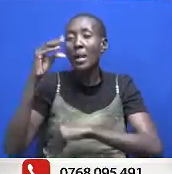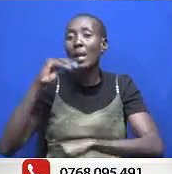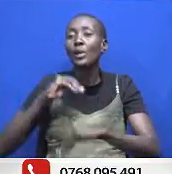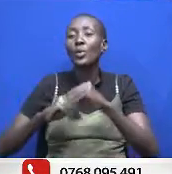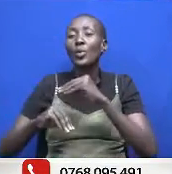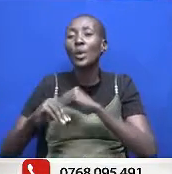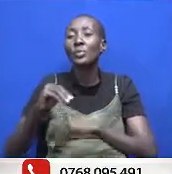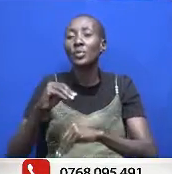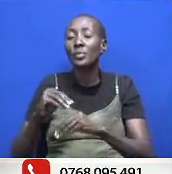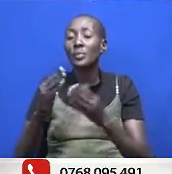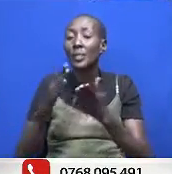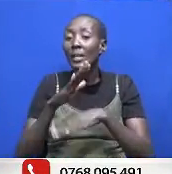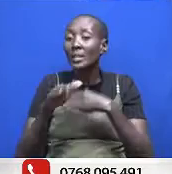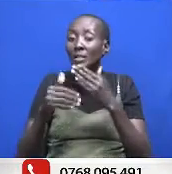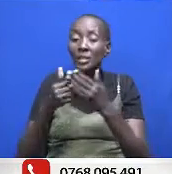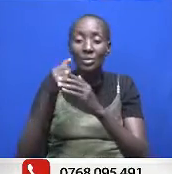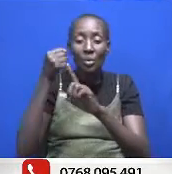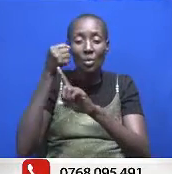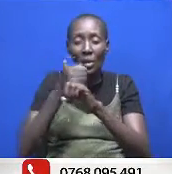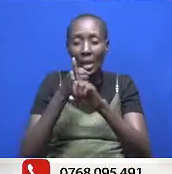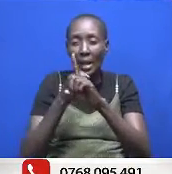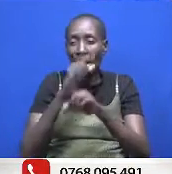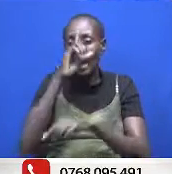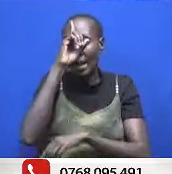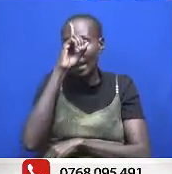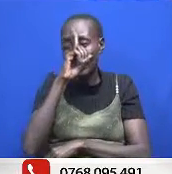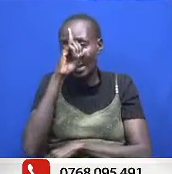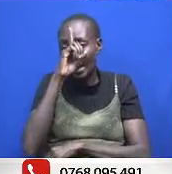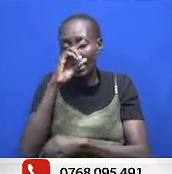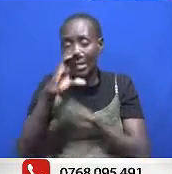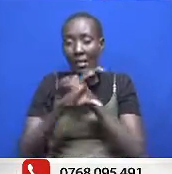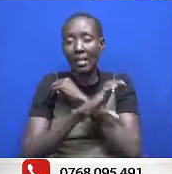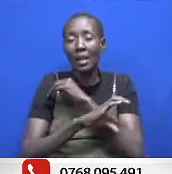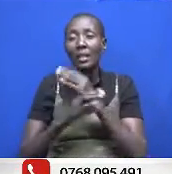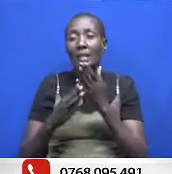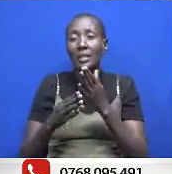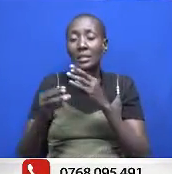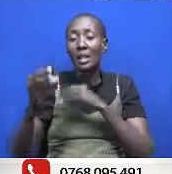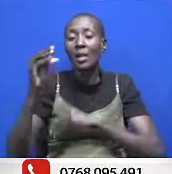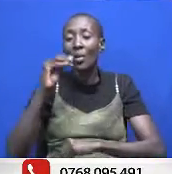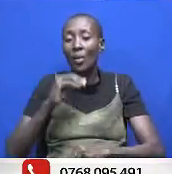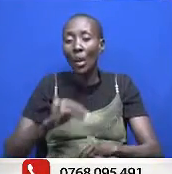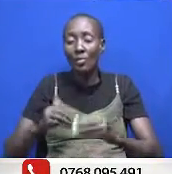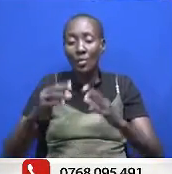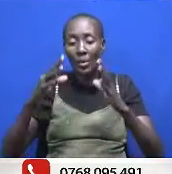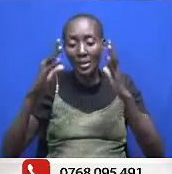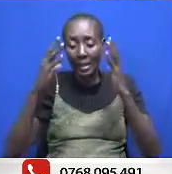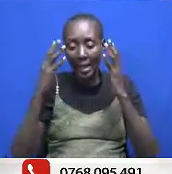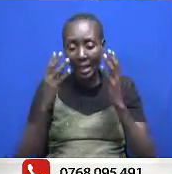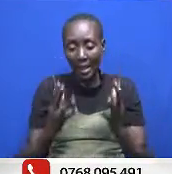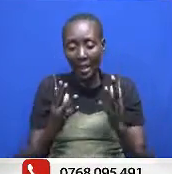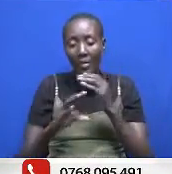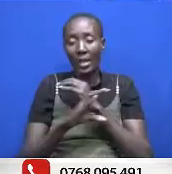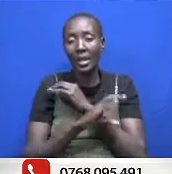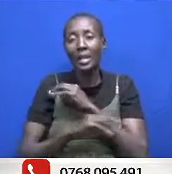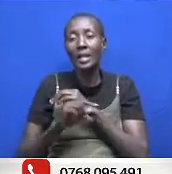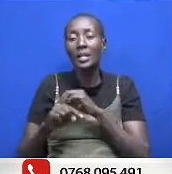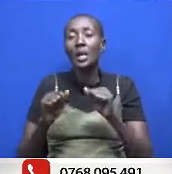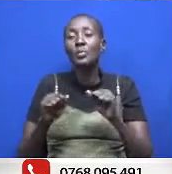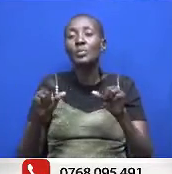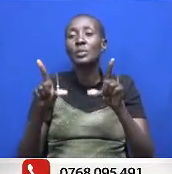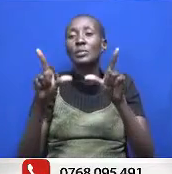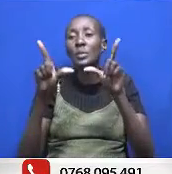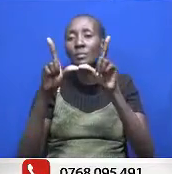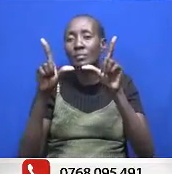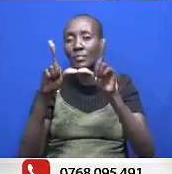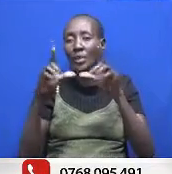are fighting for seriously in this country. Corruption is big in this country. And we can certify people on anti-bribery. But